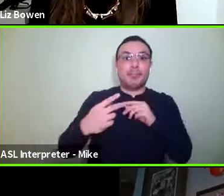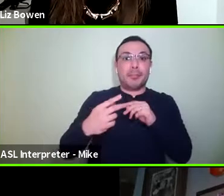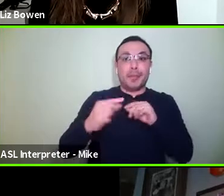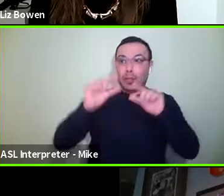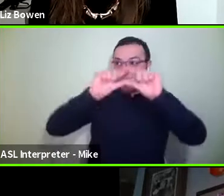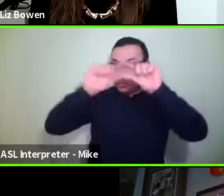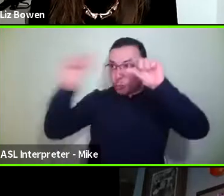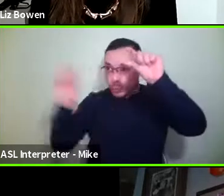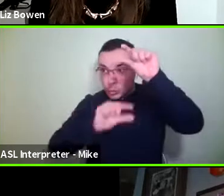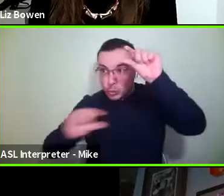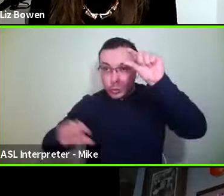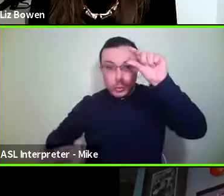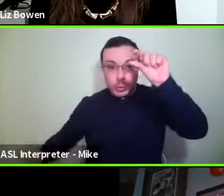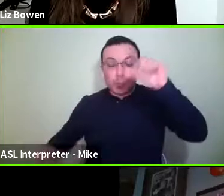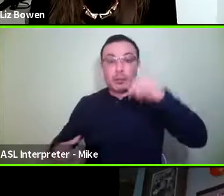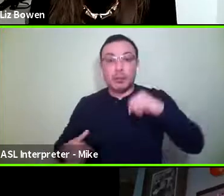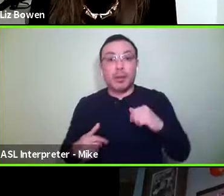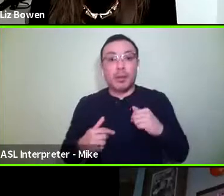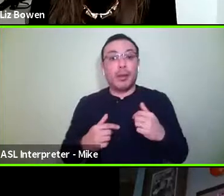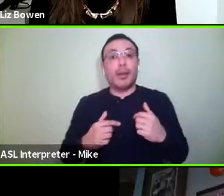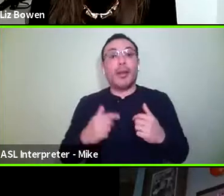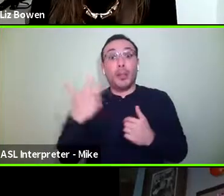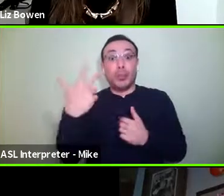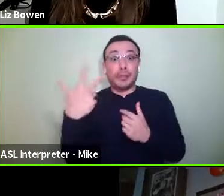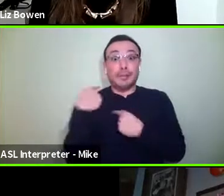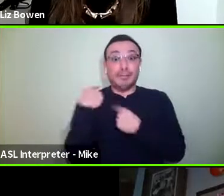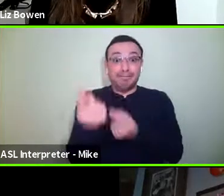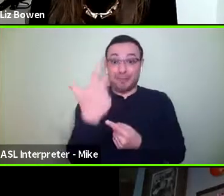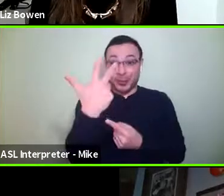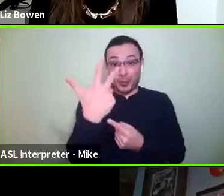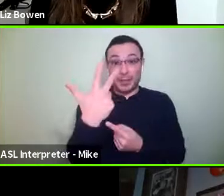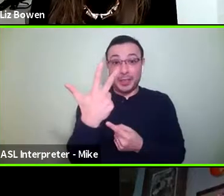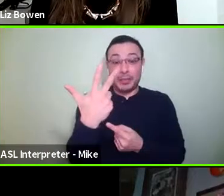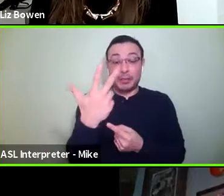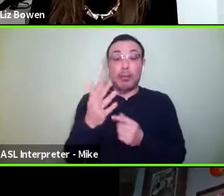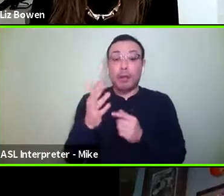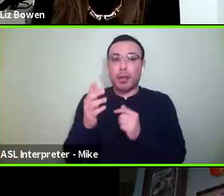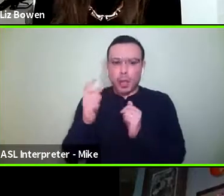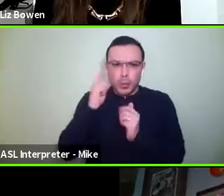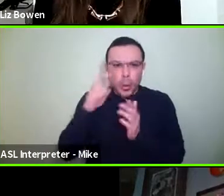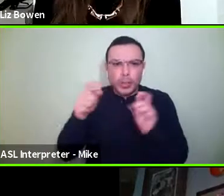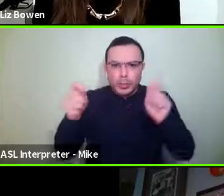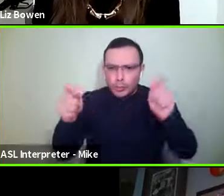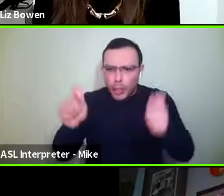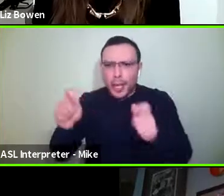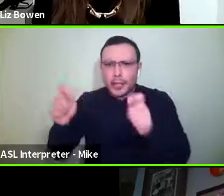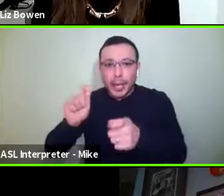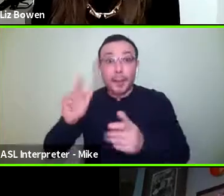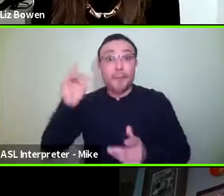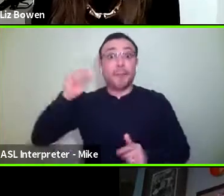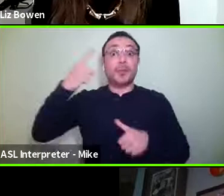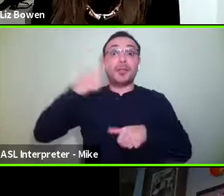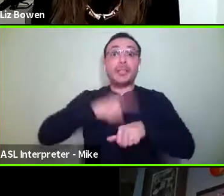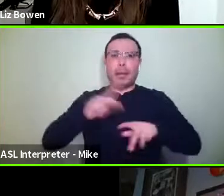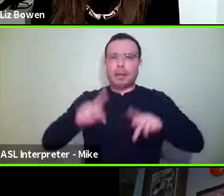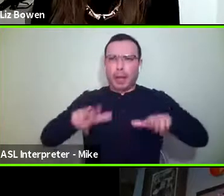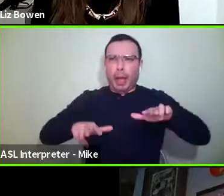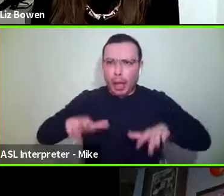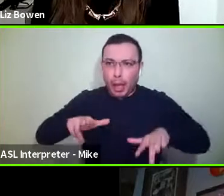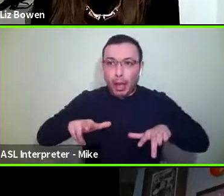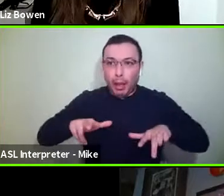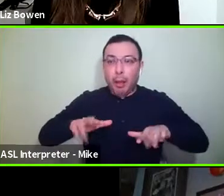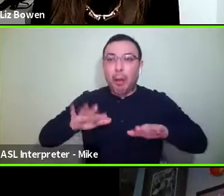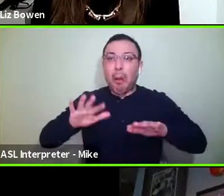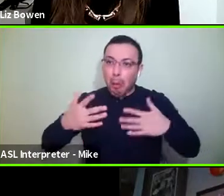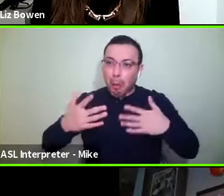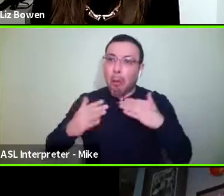terms of people's comfort level in using these and in exploring these new complexities of, if